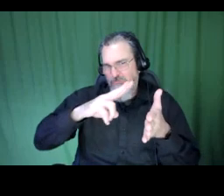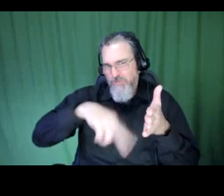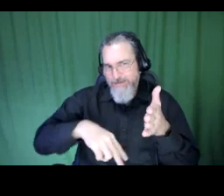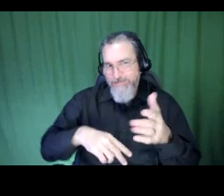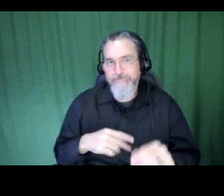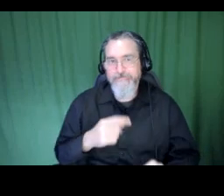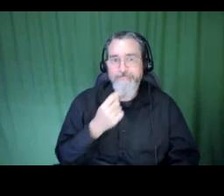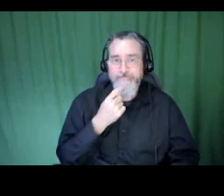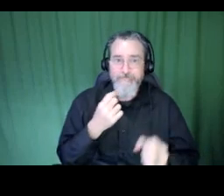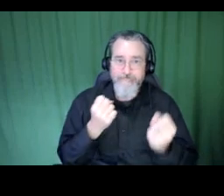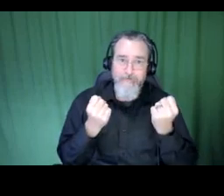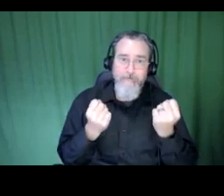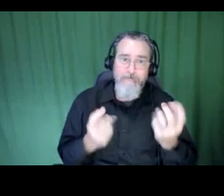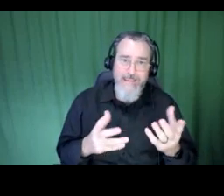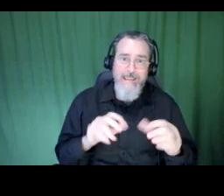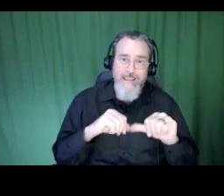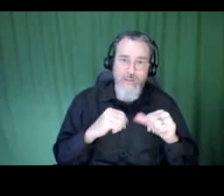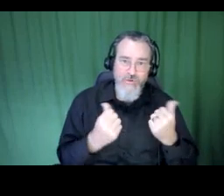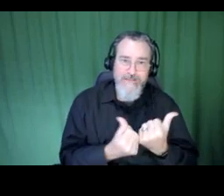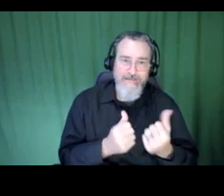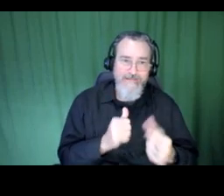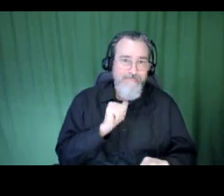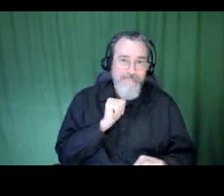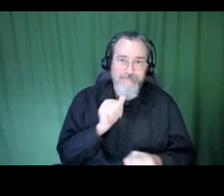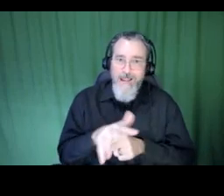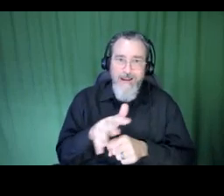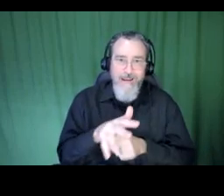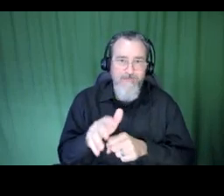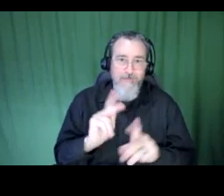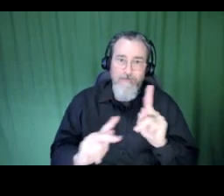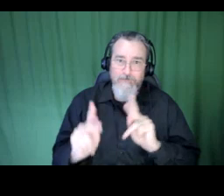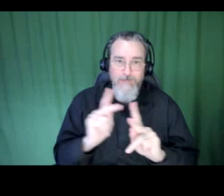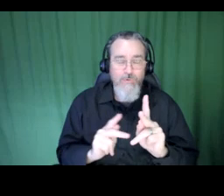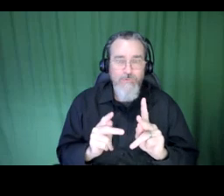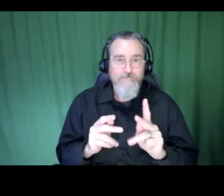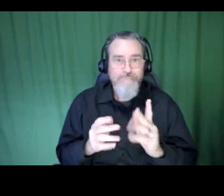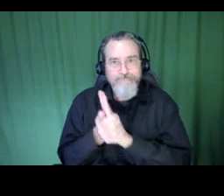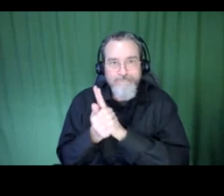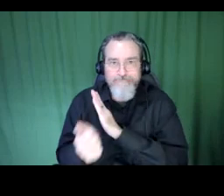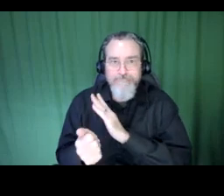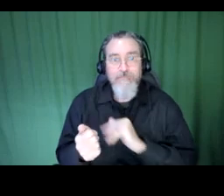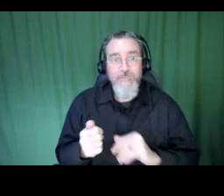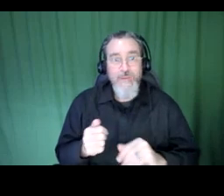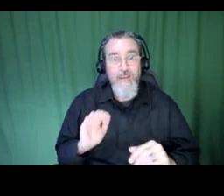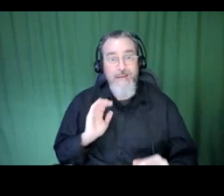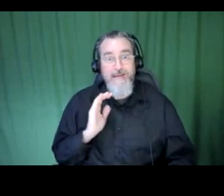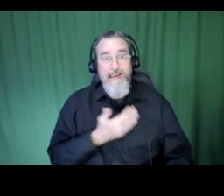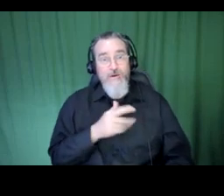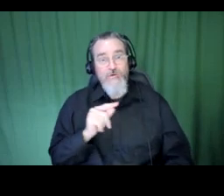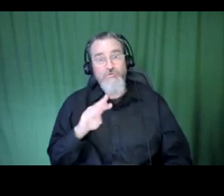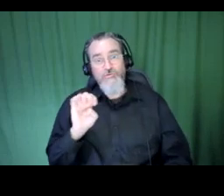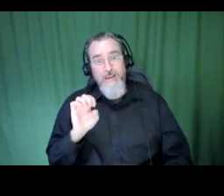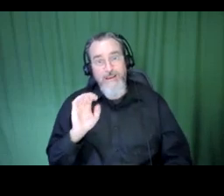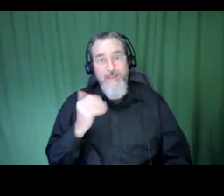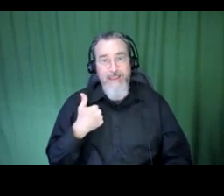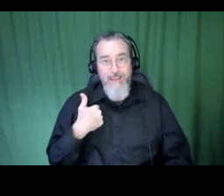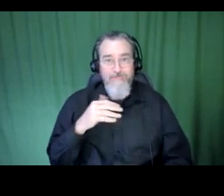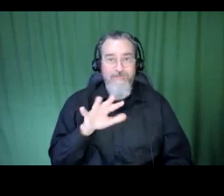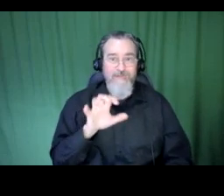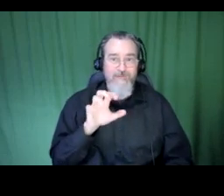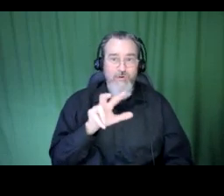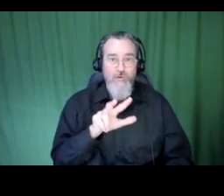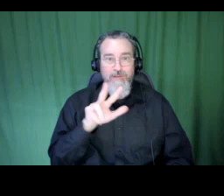agencies are experiencing a lack of qualified natural resource personnel. The Colville tribe currently have 535 employees